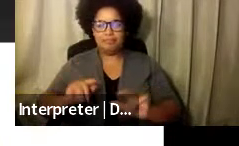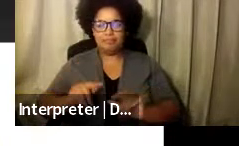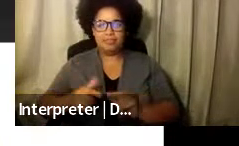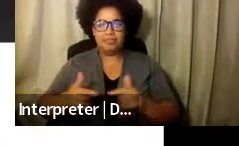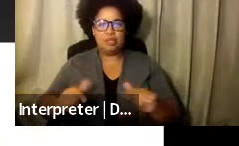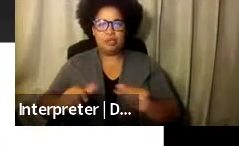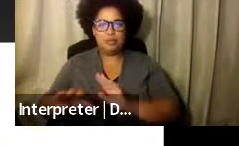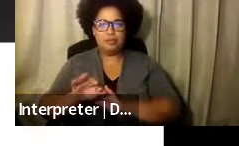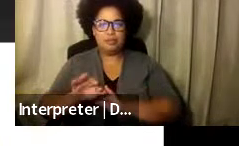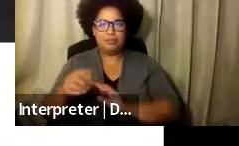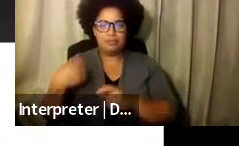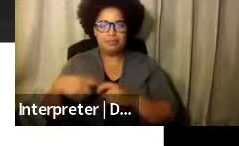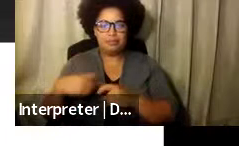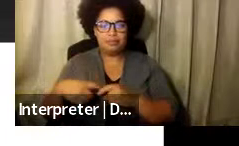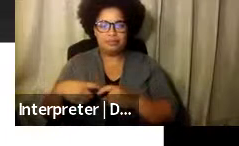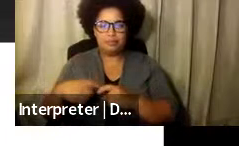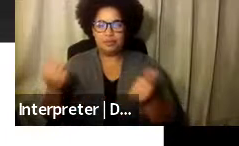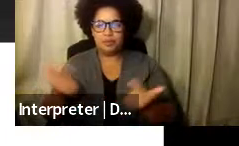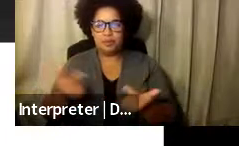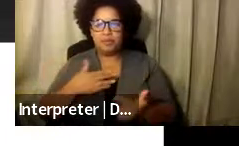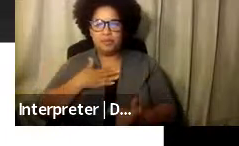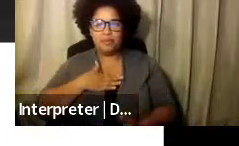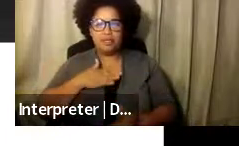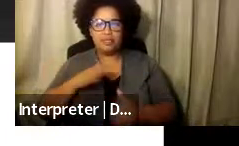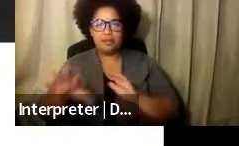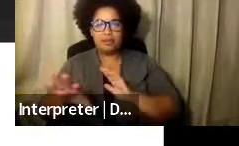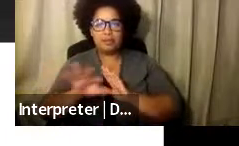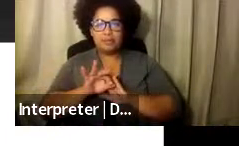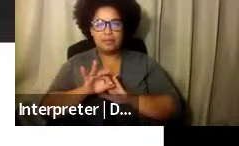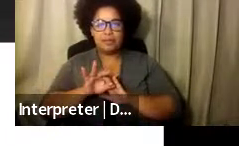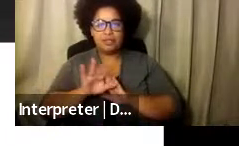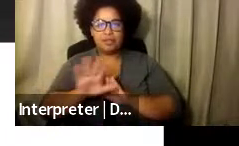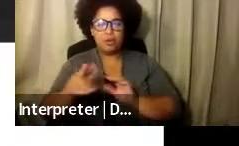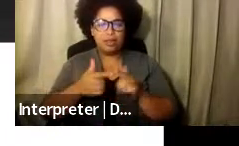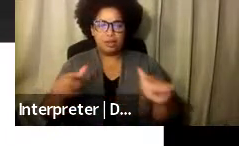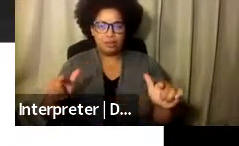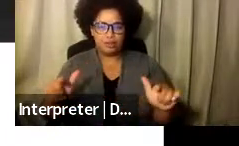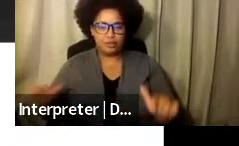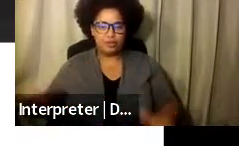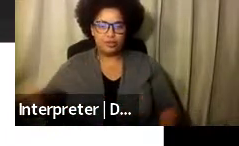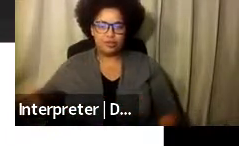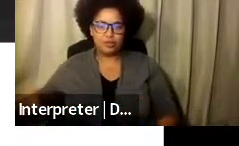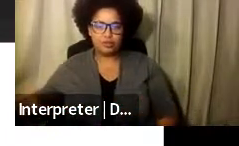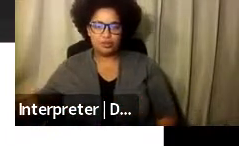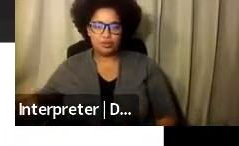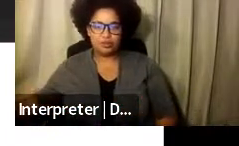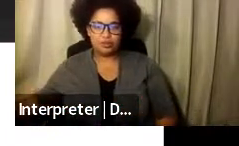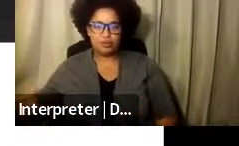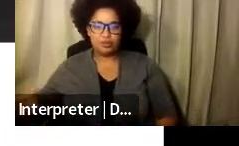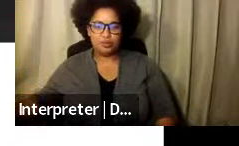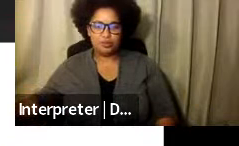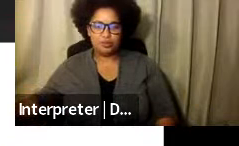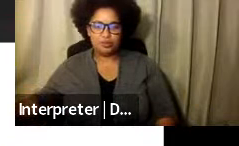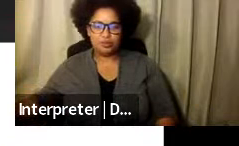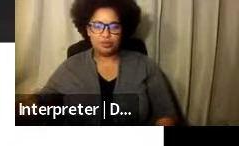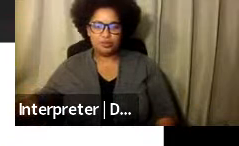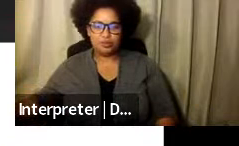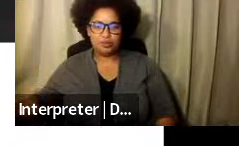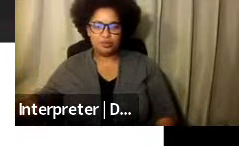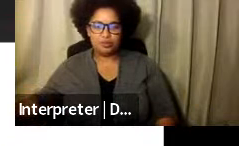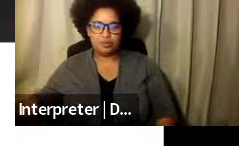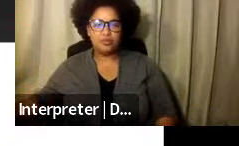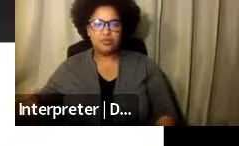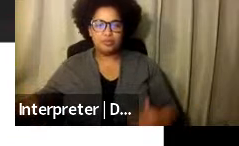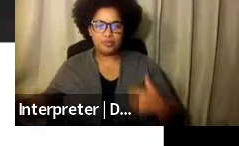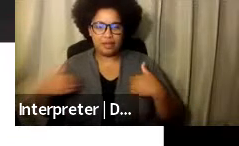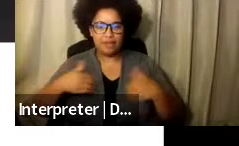Okay, so we ask everyone to please select their language. We have English and Spanish,